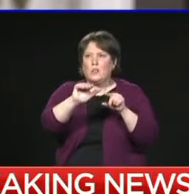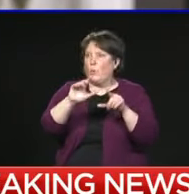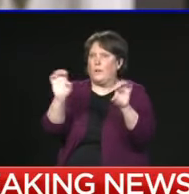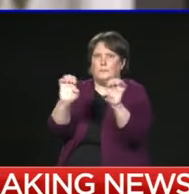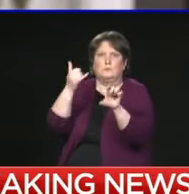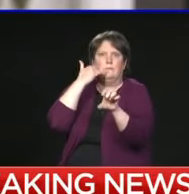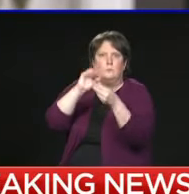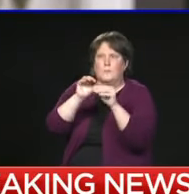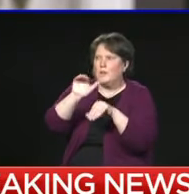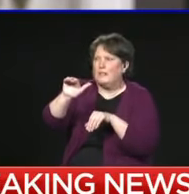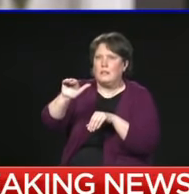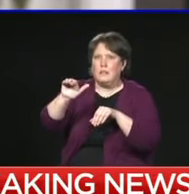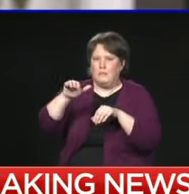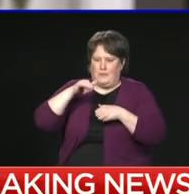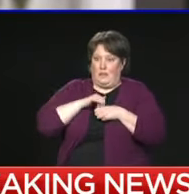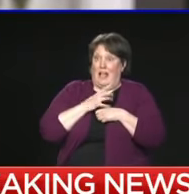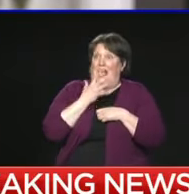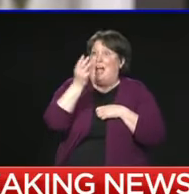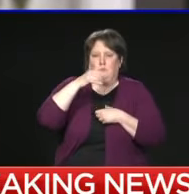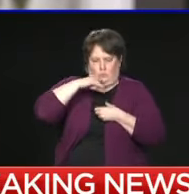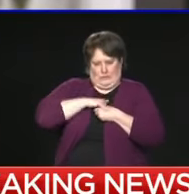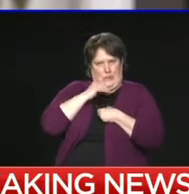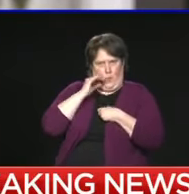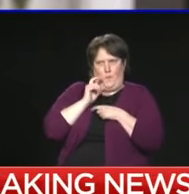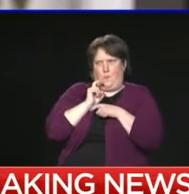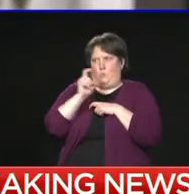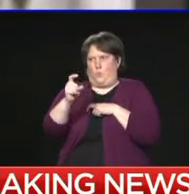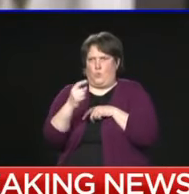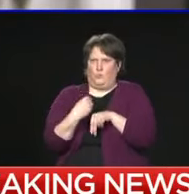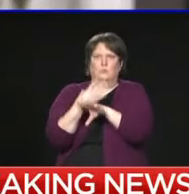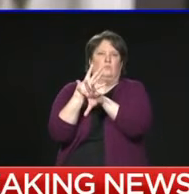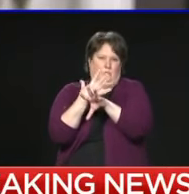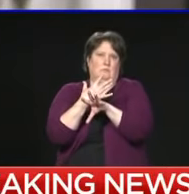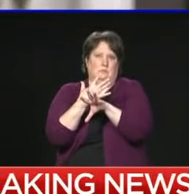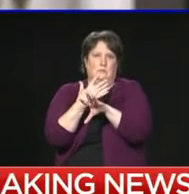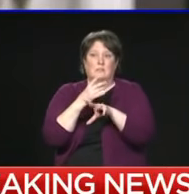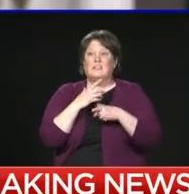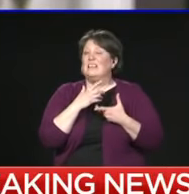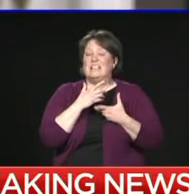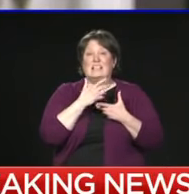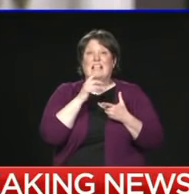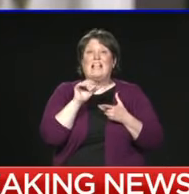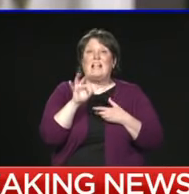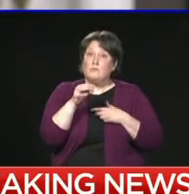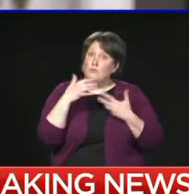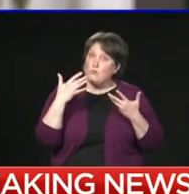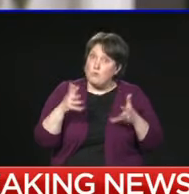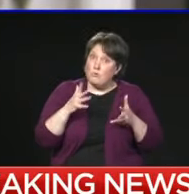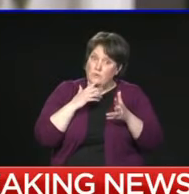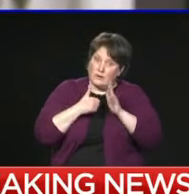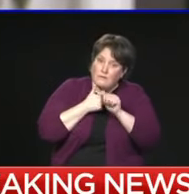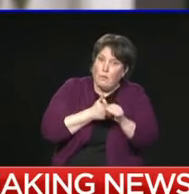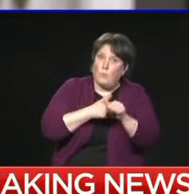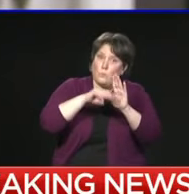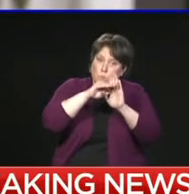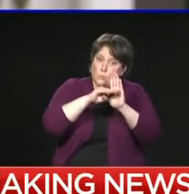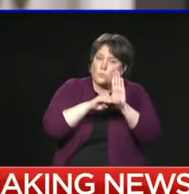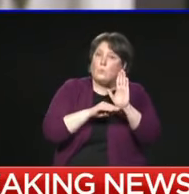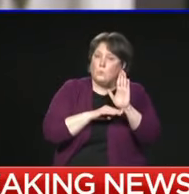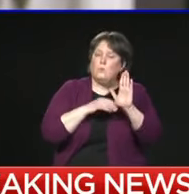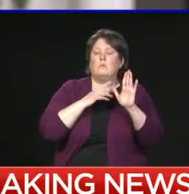from home. Don't go out unless you absolutely have to. If you're already following these rules, thank